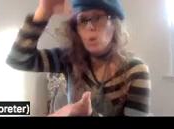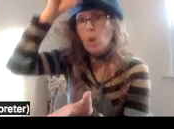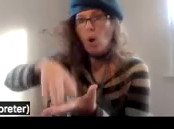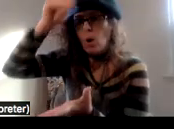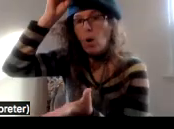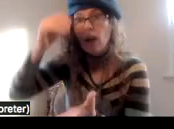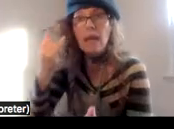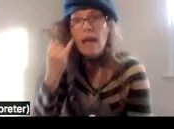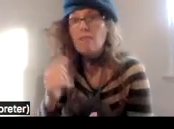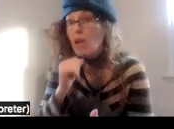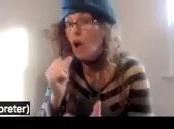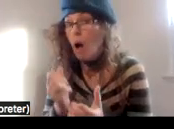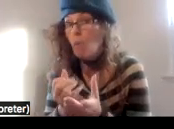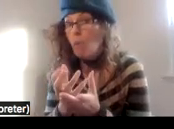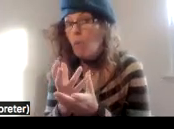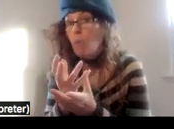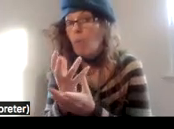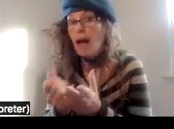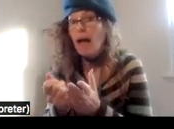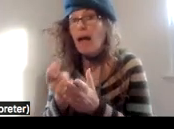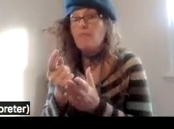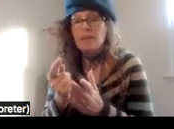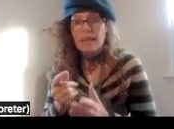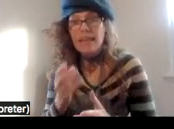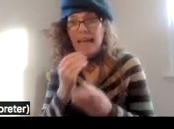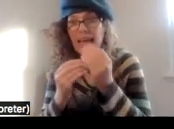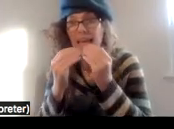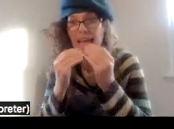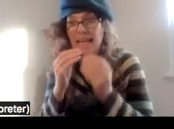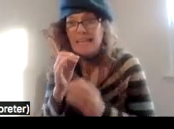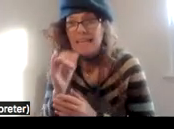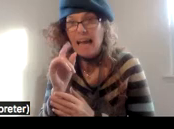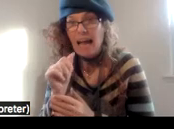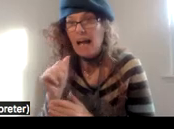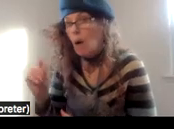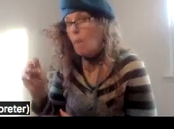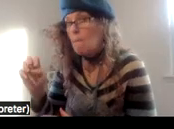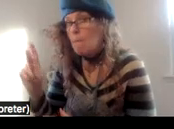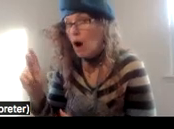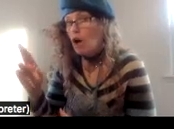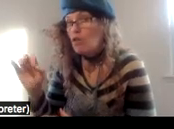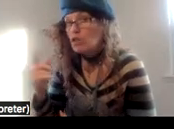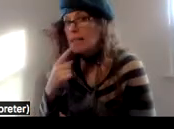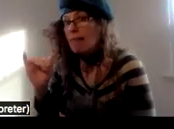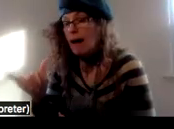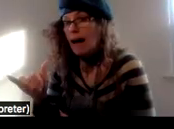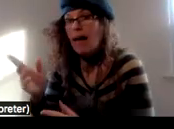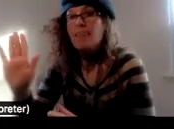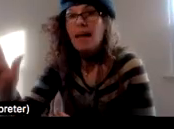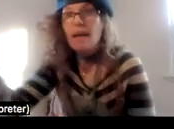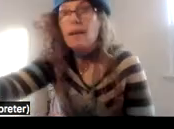expanding every second they eat data okay this is what mark richard says they live off data